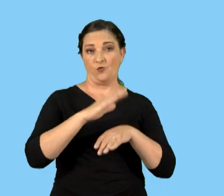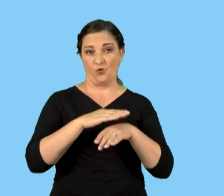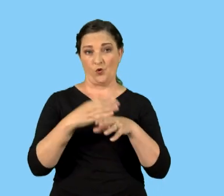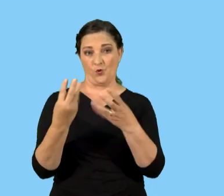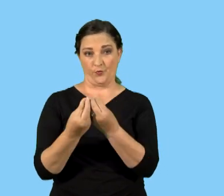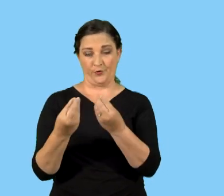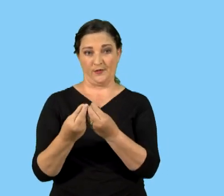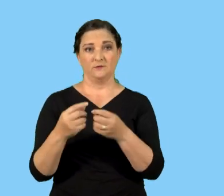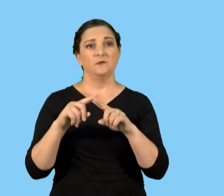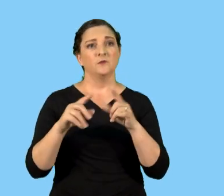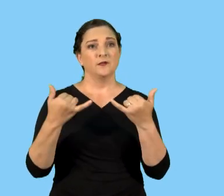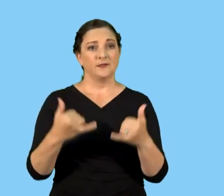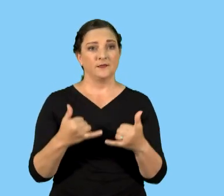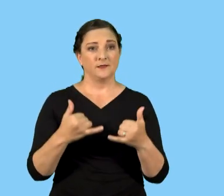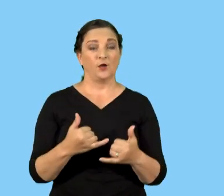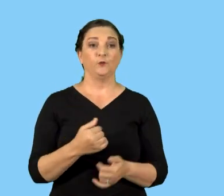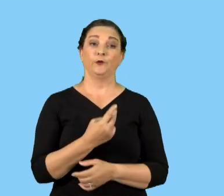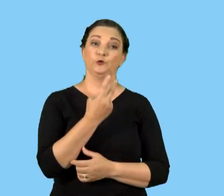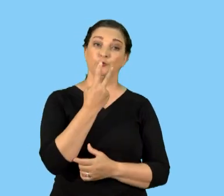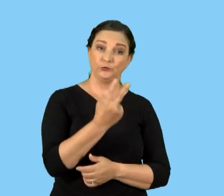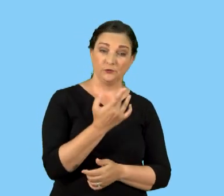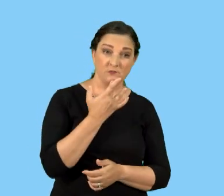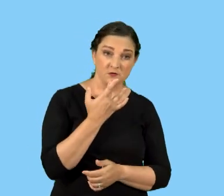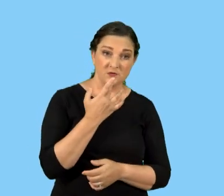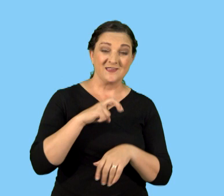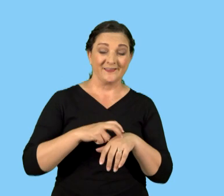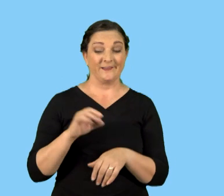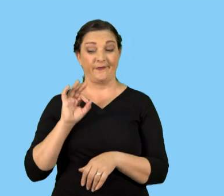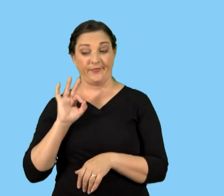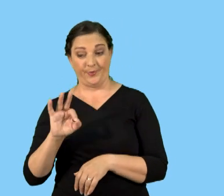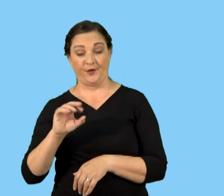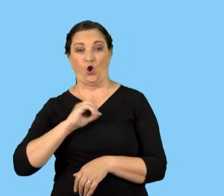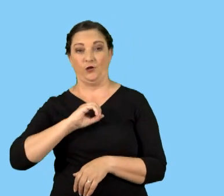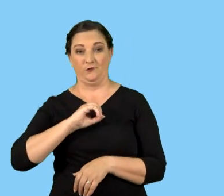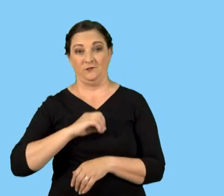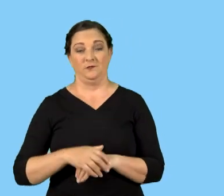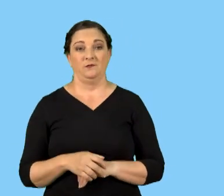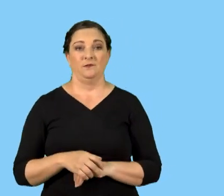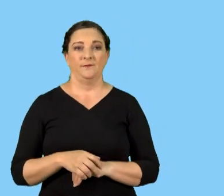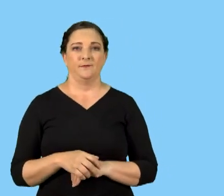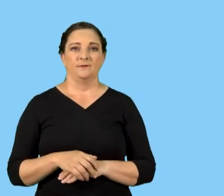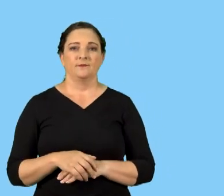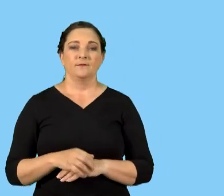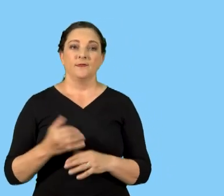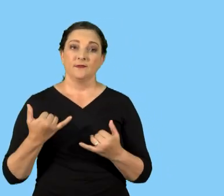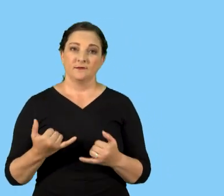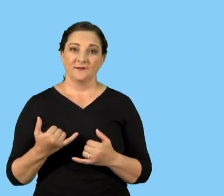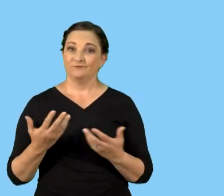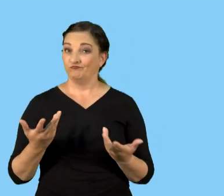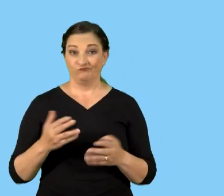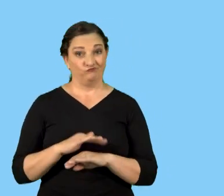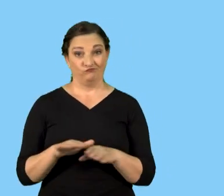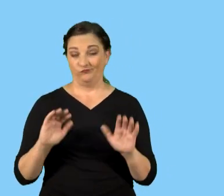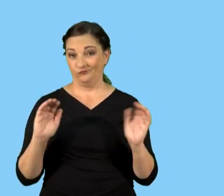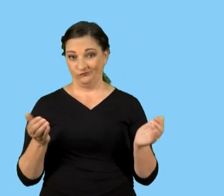on the product. But then here, on the products, we have 2 ions, we need to have 3 oxygen atoms. So,